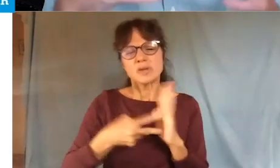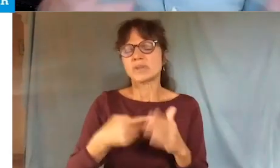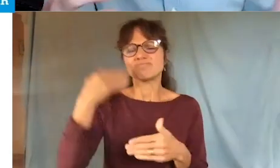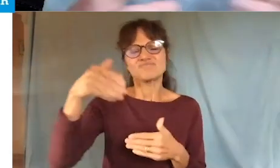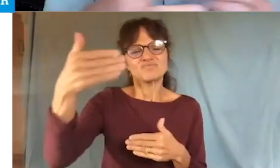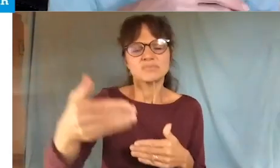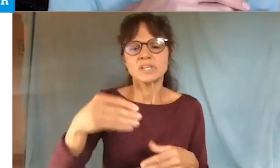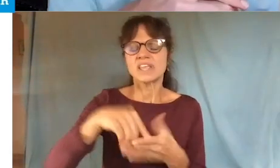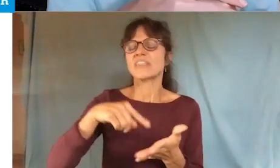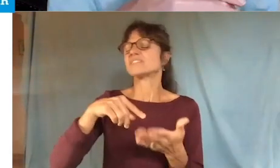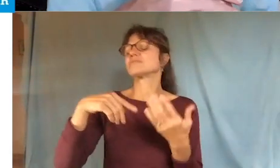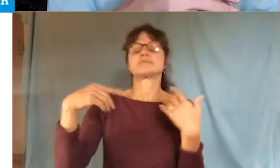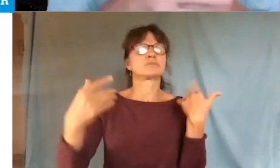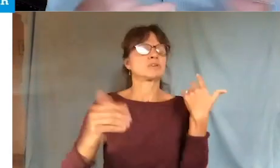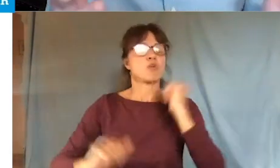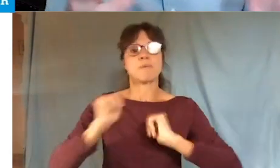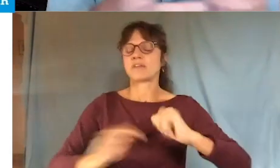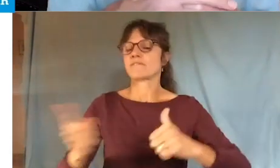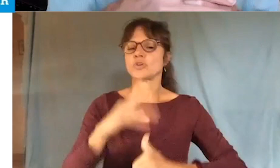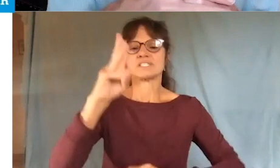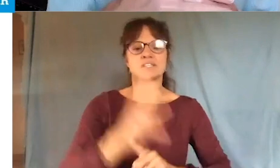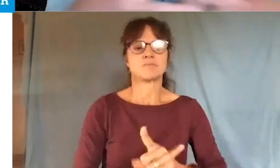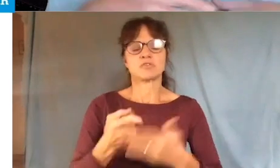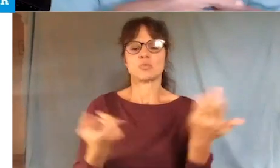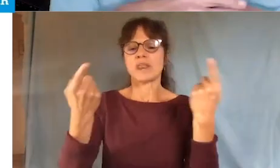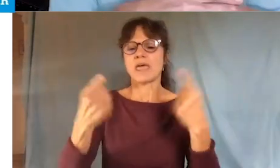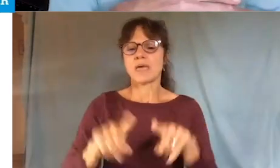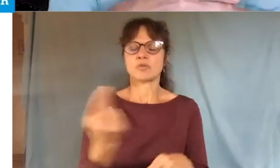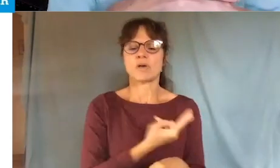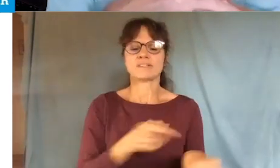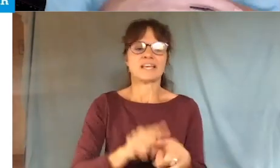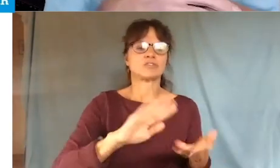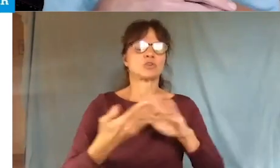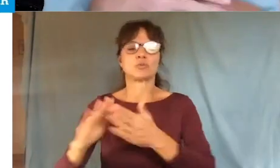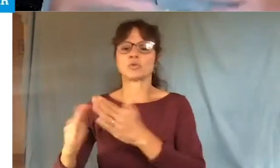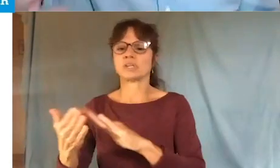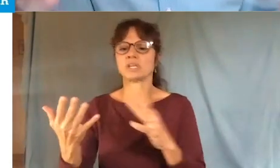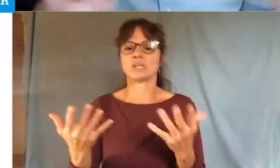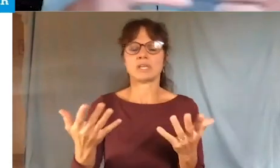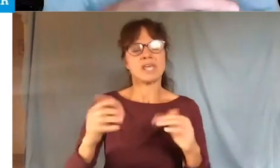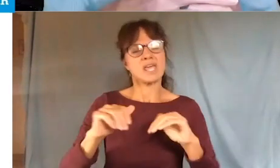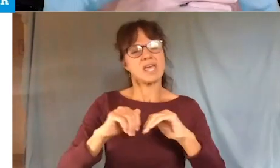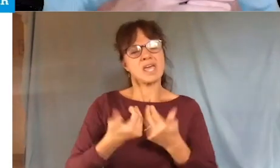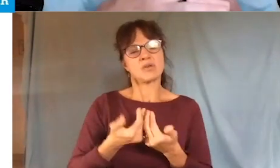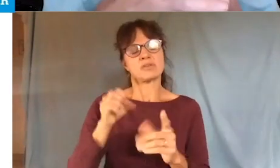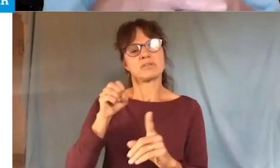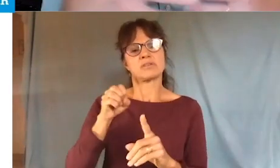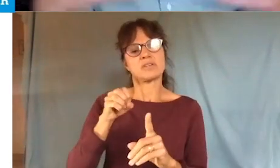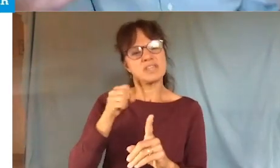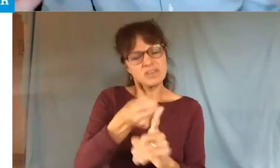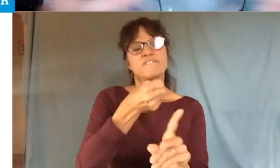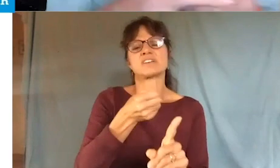this dramatic first 6 months as what's happened to us as a community, how has this affected